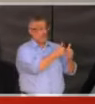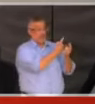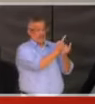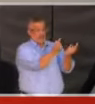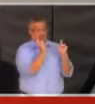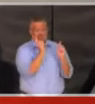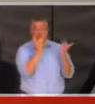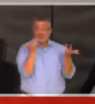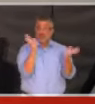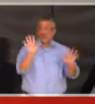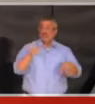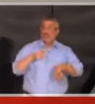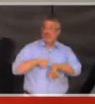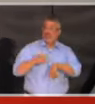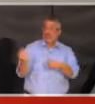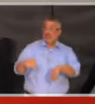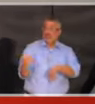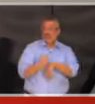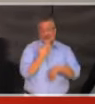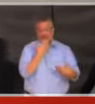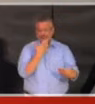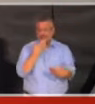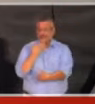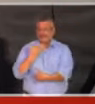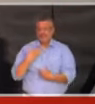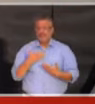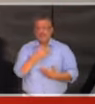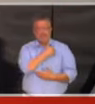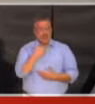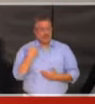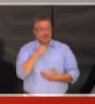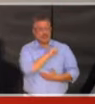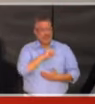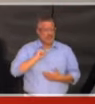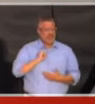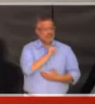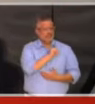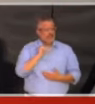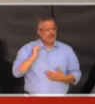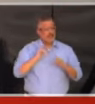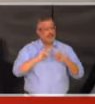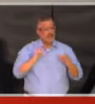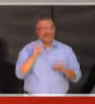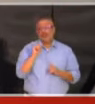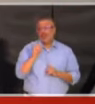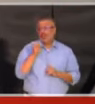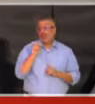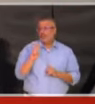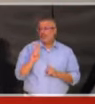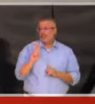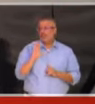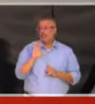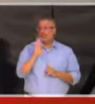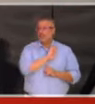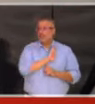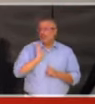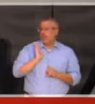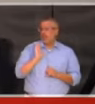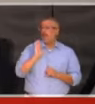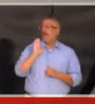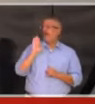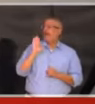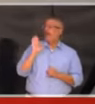taking the time to be here, and to members of the Senate and the Assembly, the Lieutenant Governor serves on the CSU Board of Trustees,